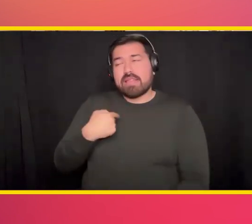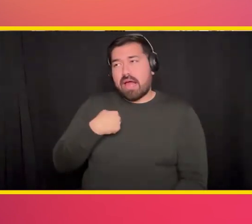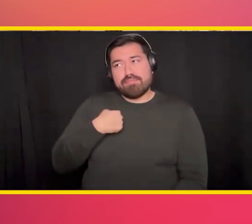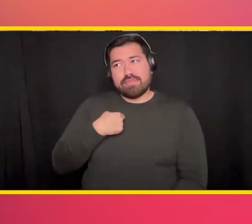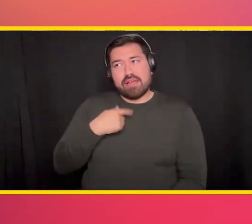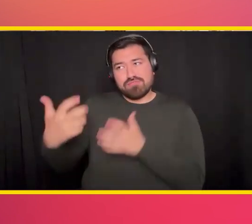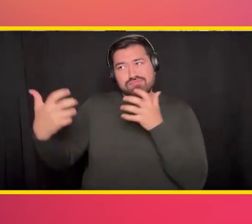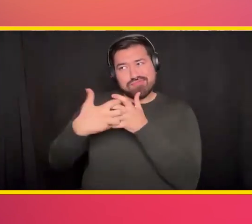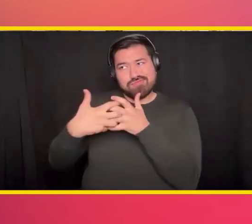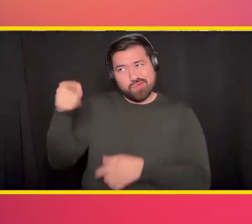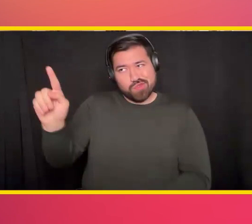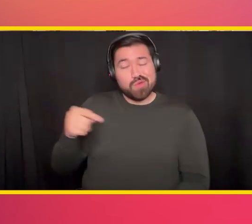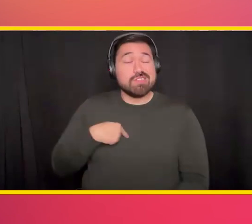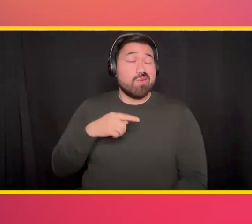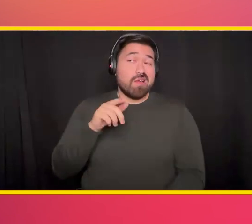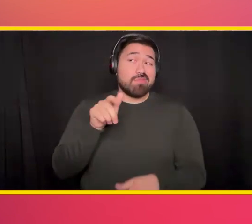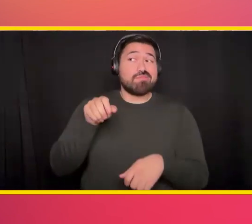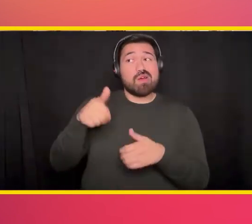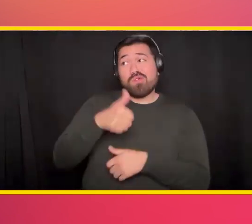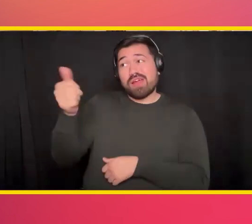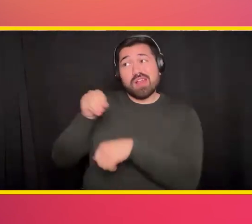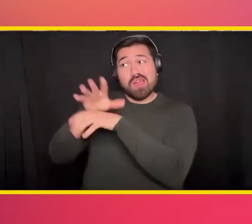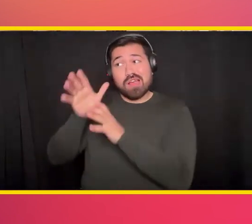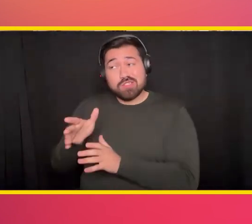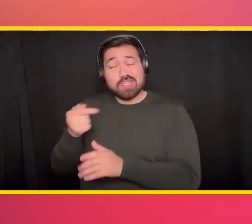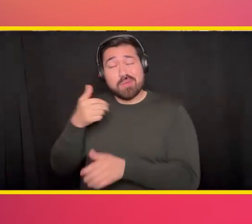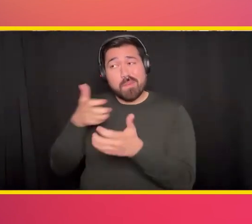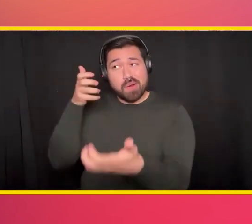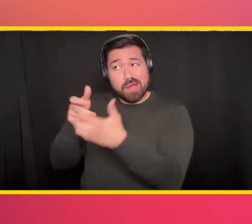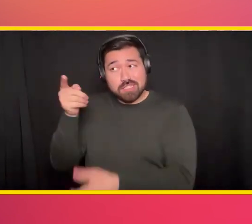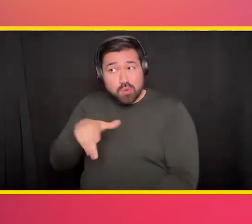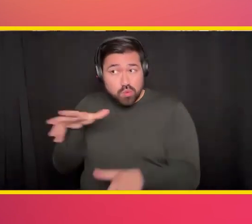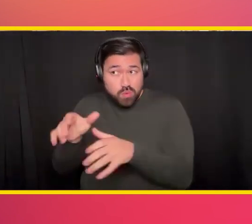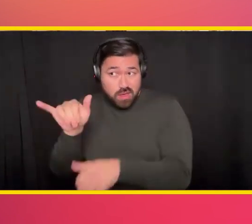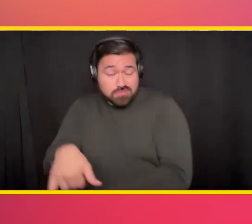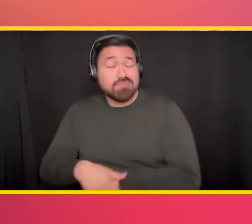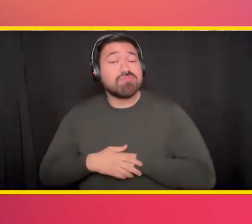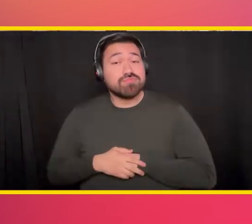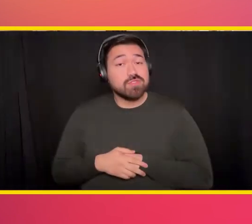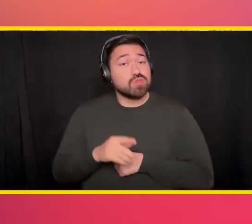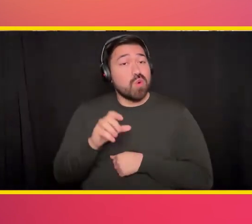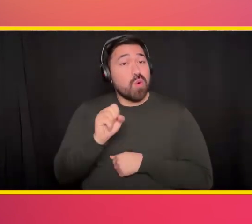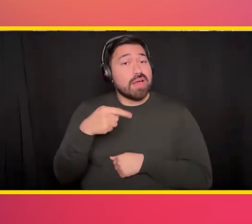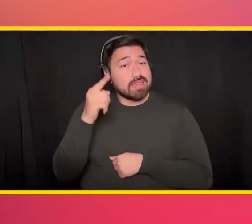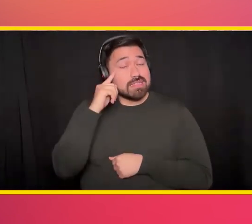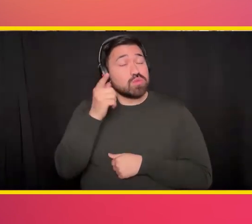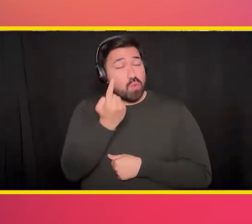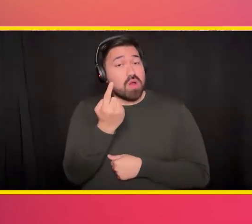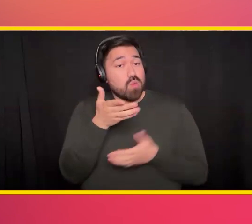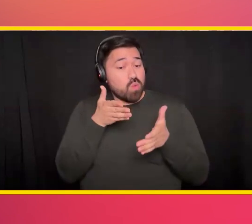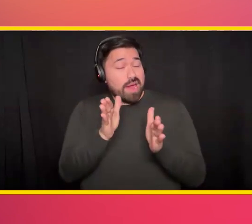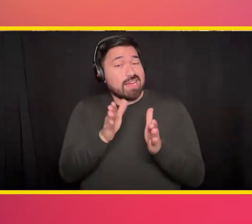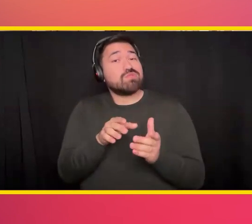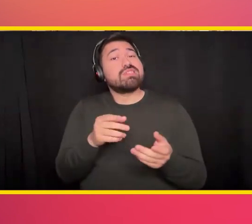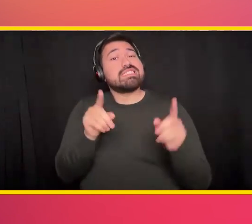you. And that's fine. Go find someone that will tell you that's okay to do that. So I think that's certainly one way to test it